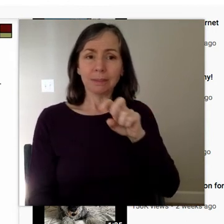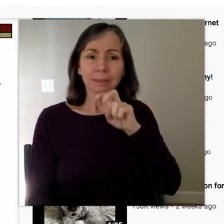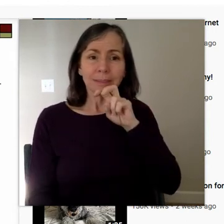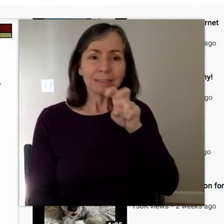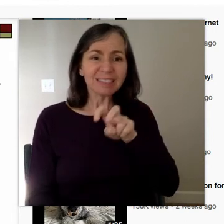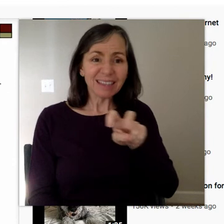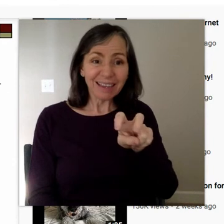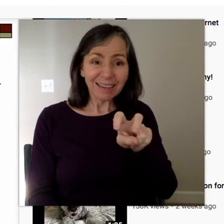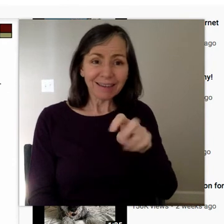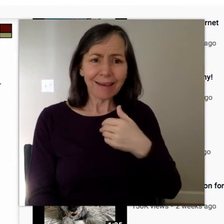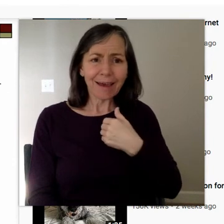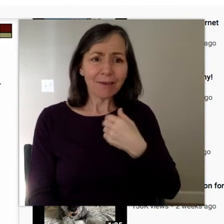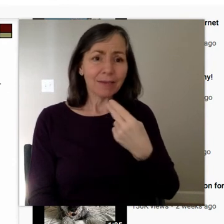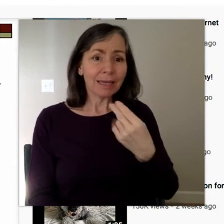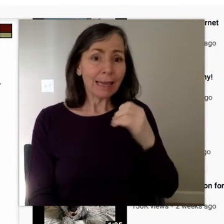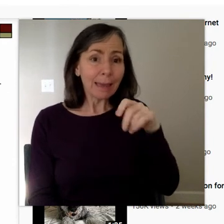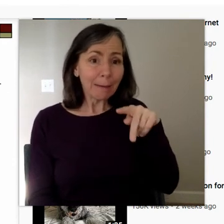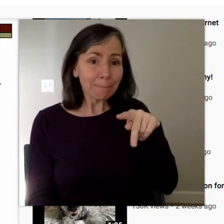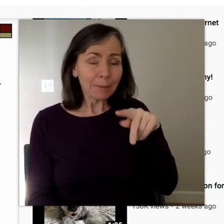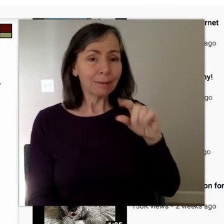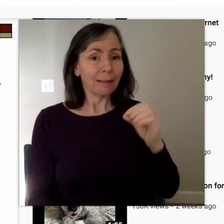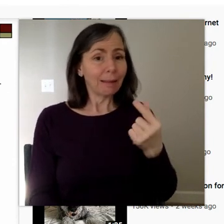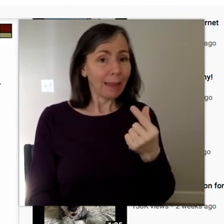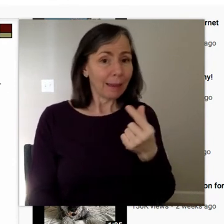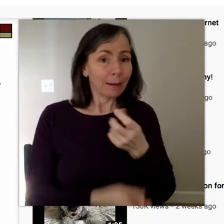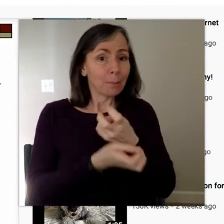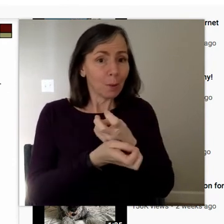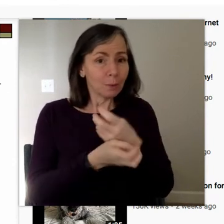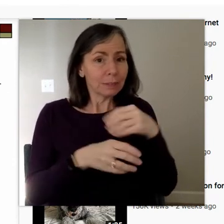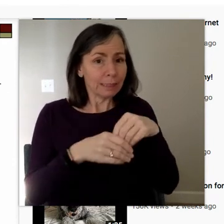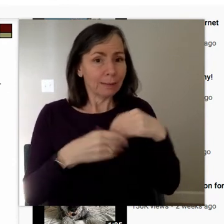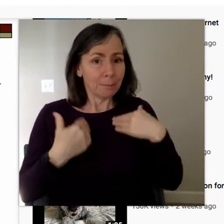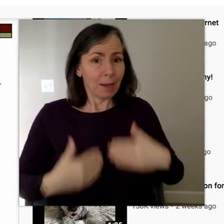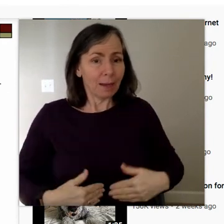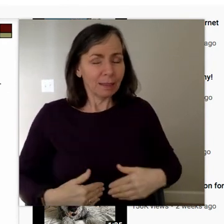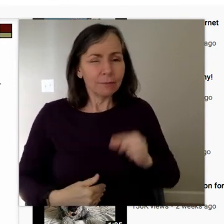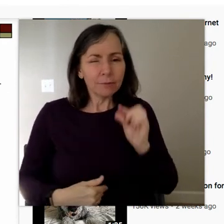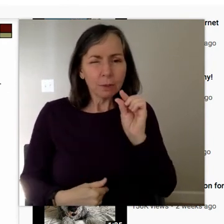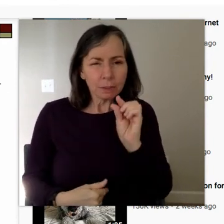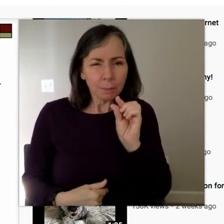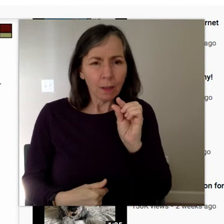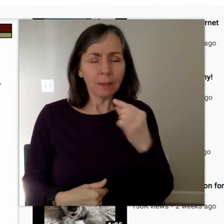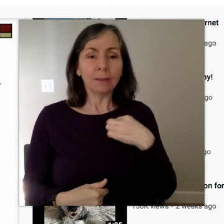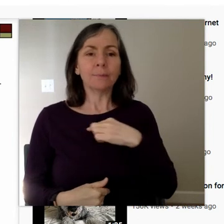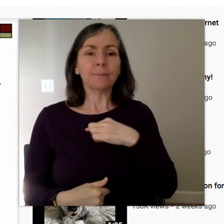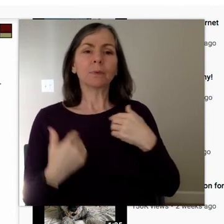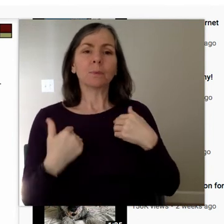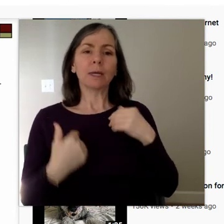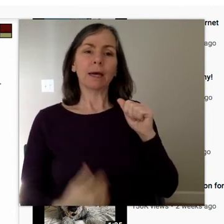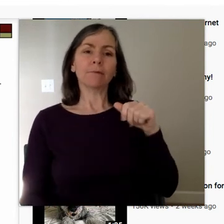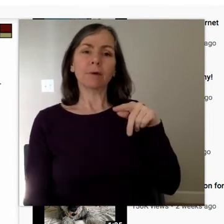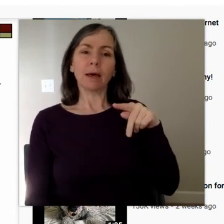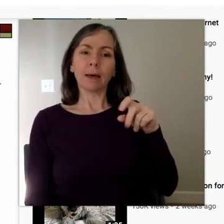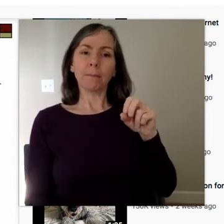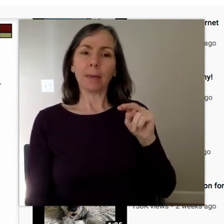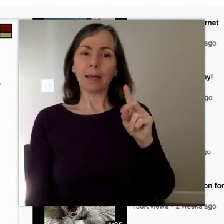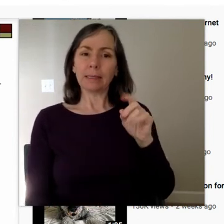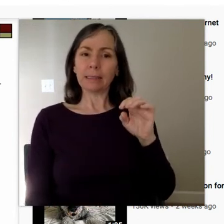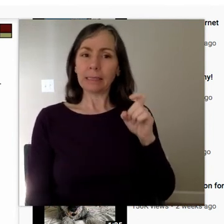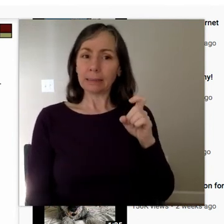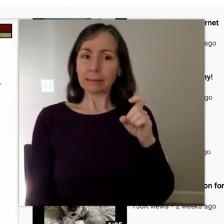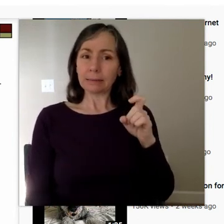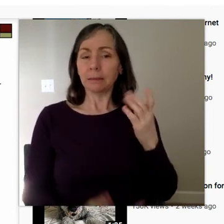leg bones, very tiny bones in their bodies. We have an appendix that shows that we maybe had a different